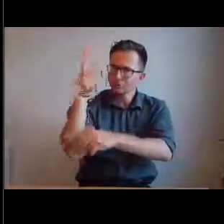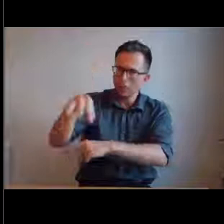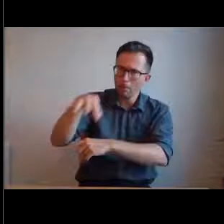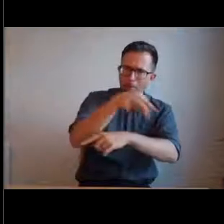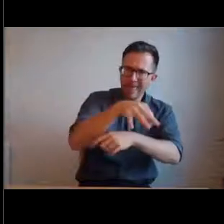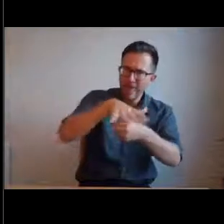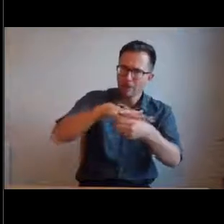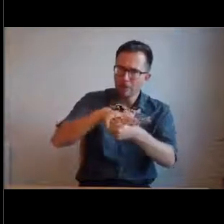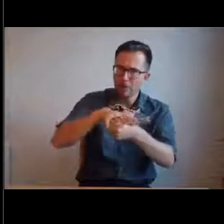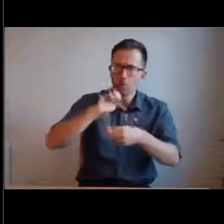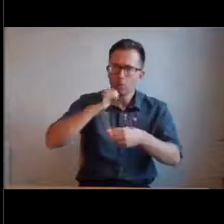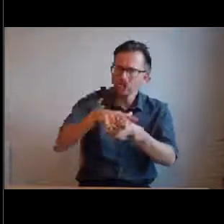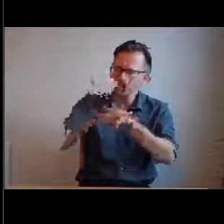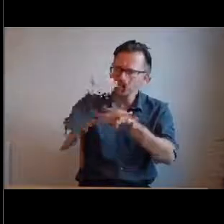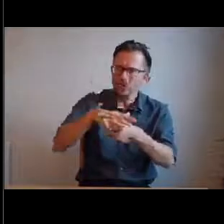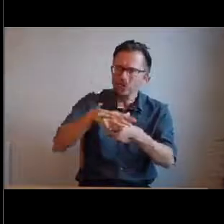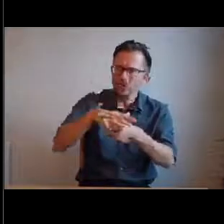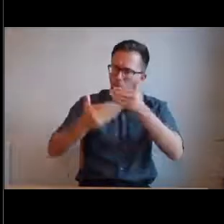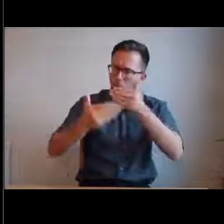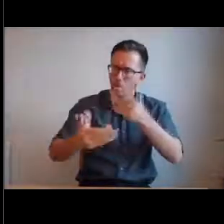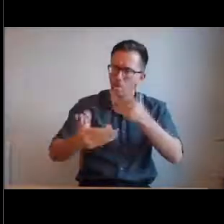next.